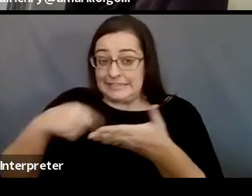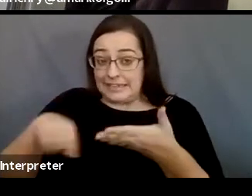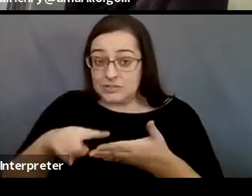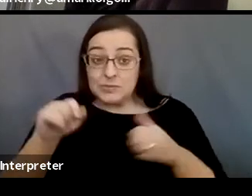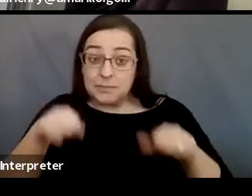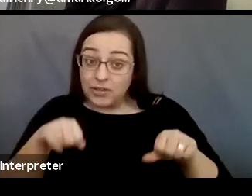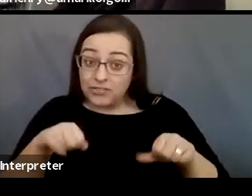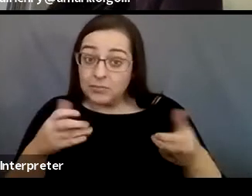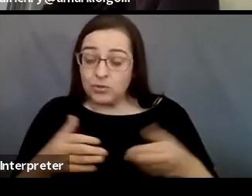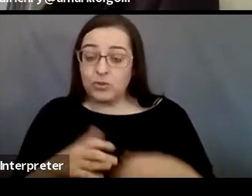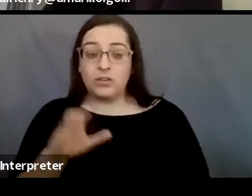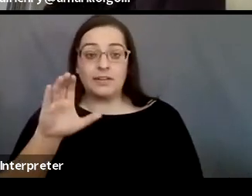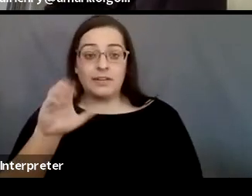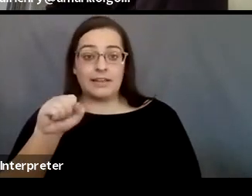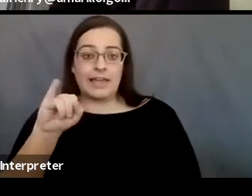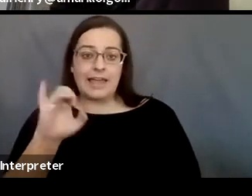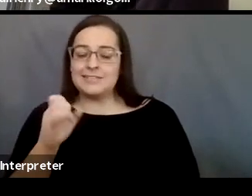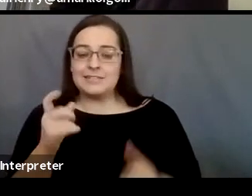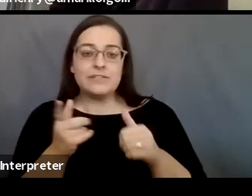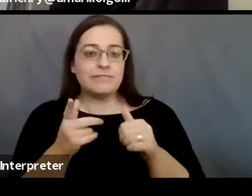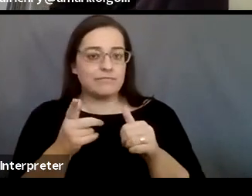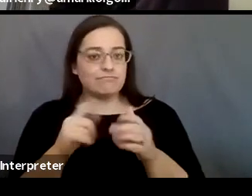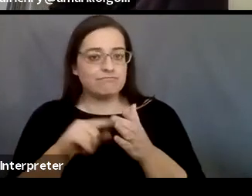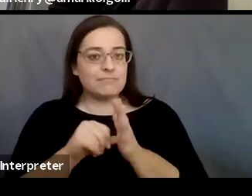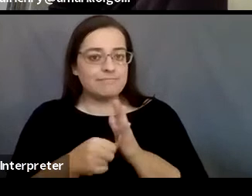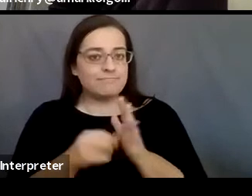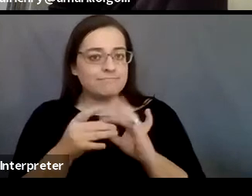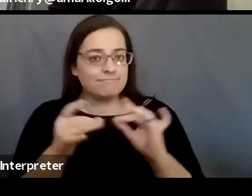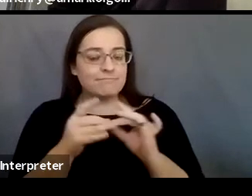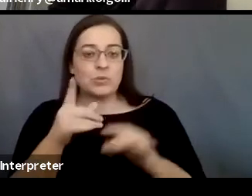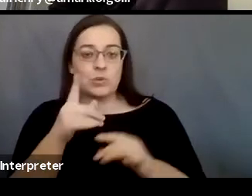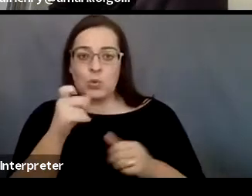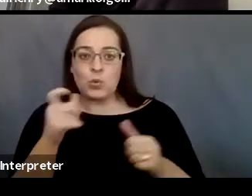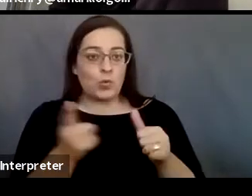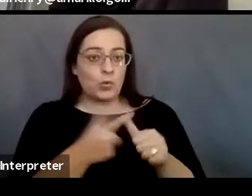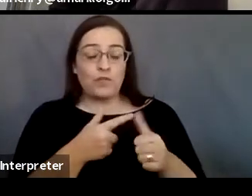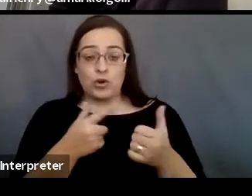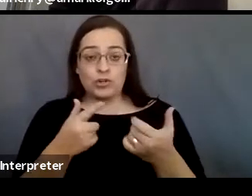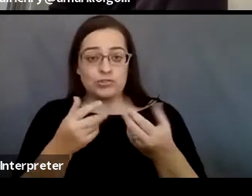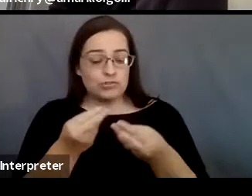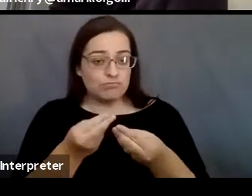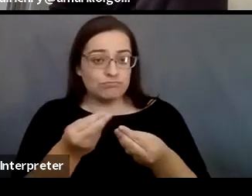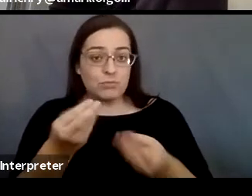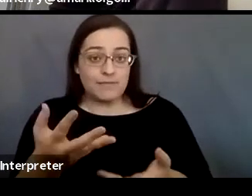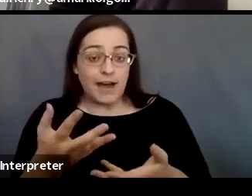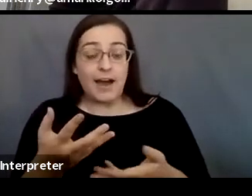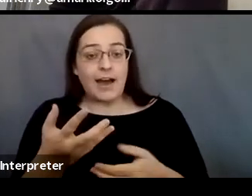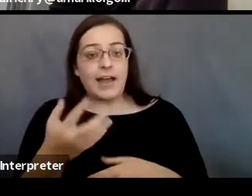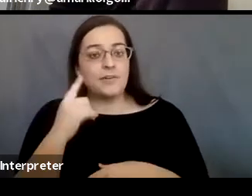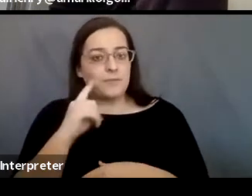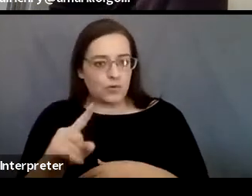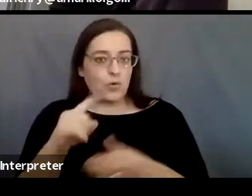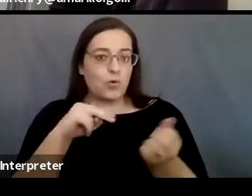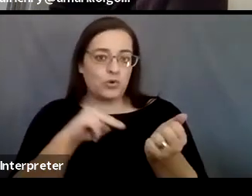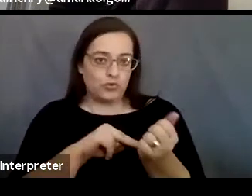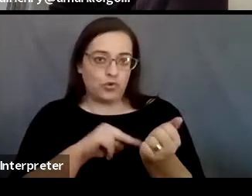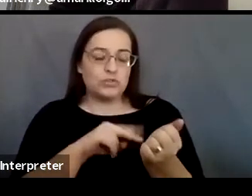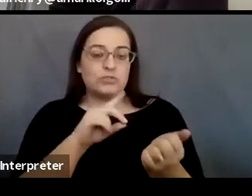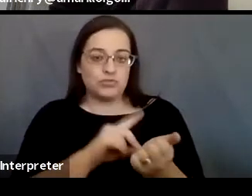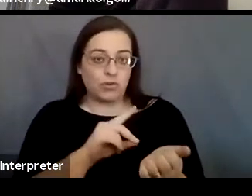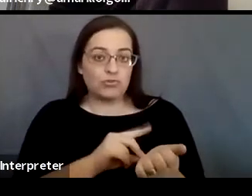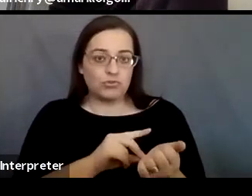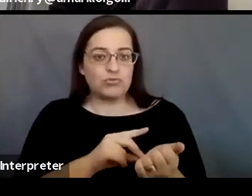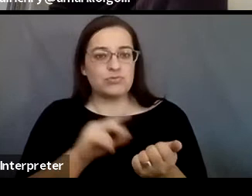Casie pointed out, that first allocations under the DSHS tier system are to be for frontline healthcare